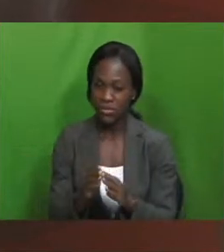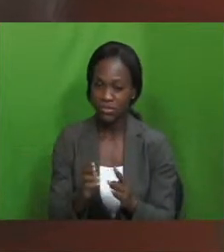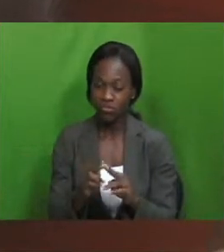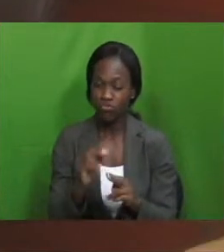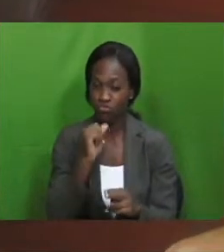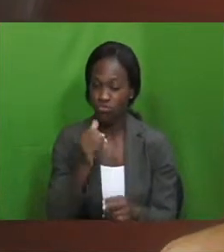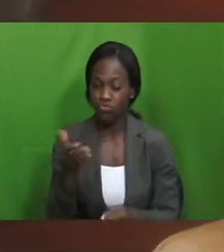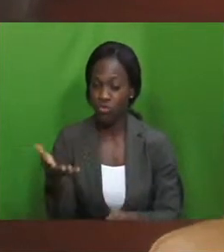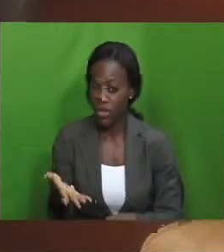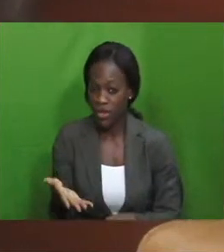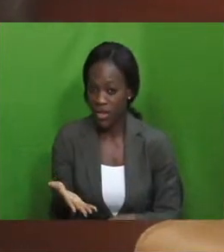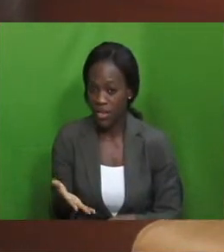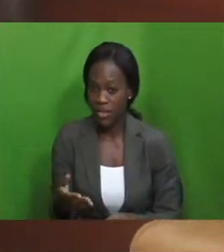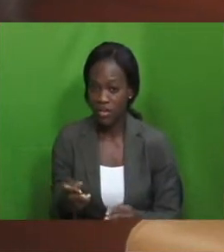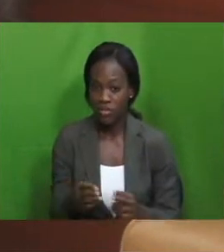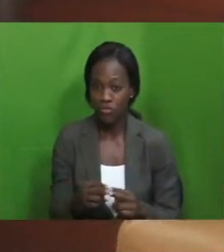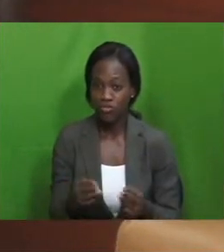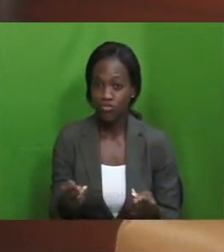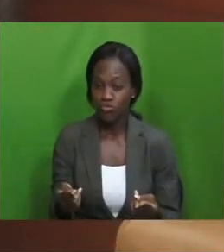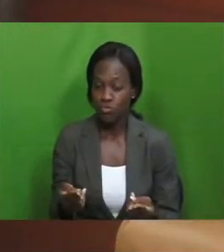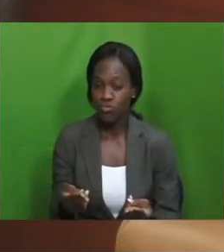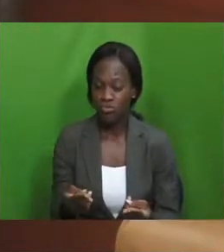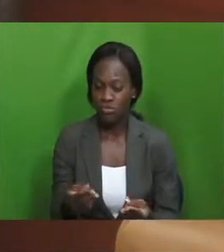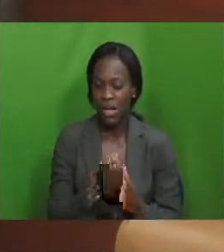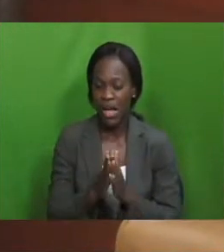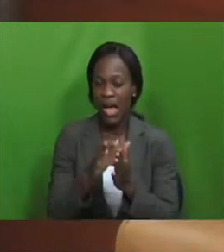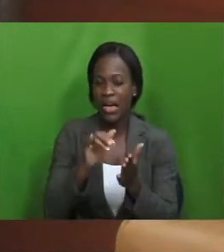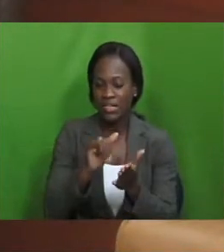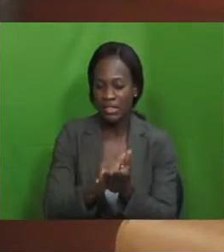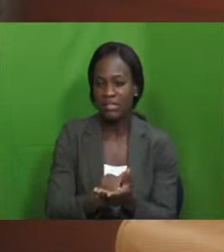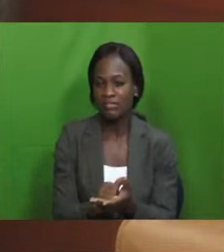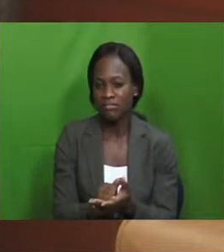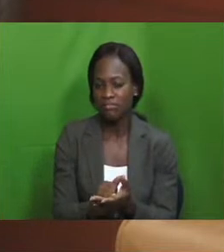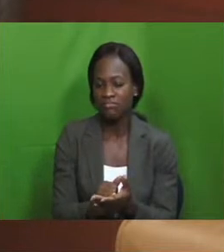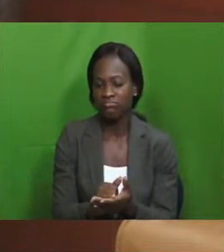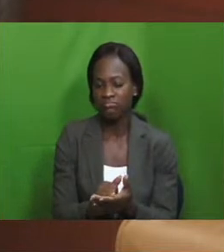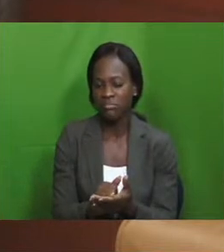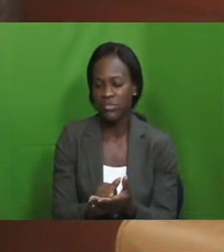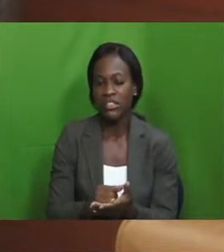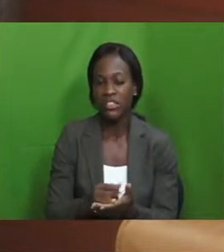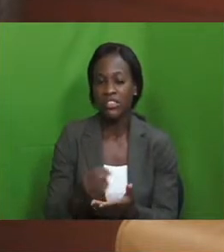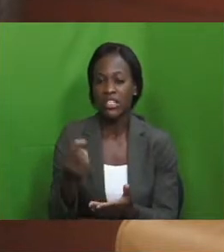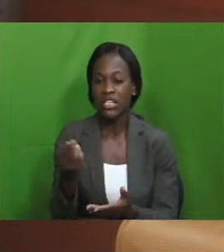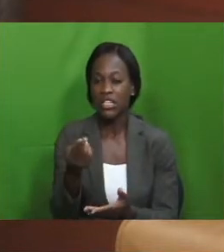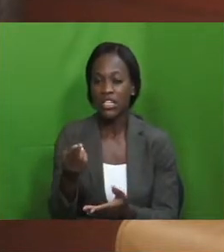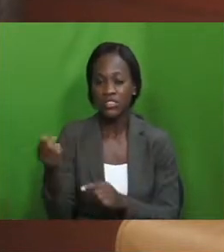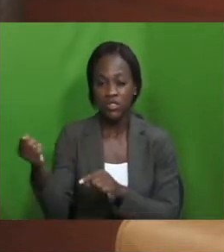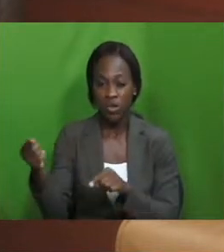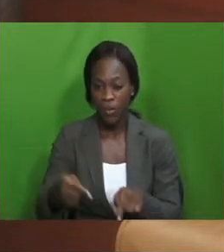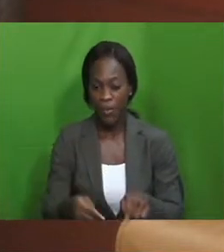has applied for us to reschedule him for Thursday.